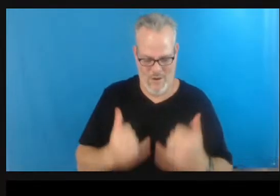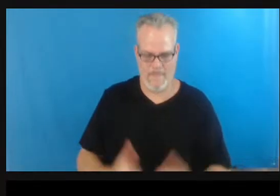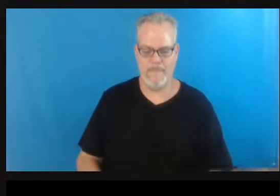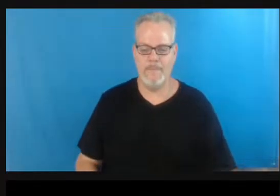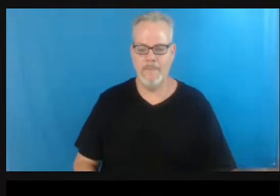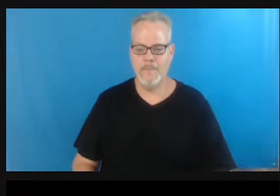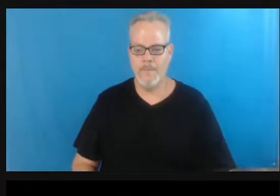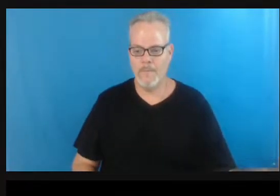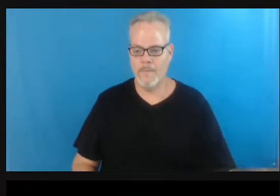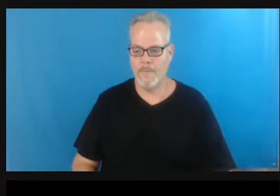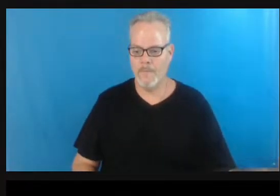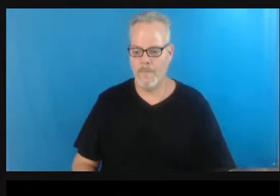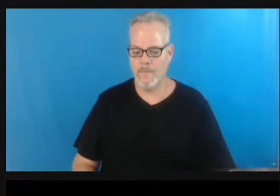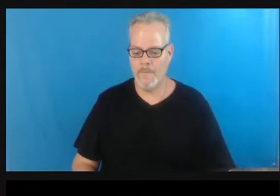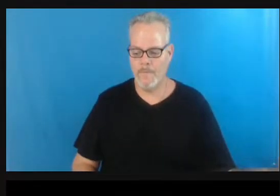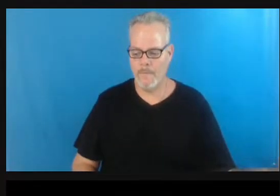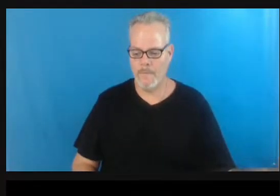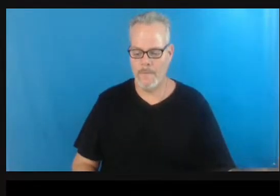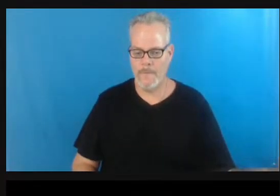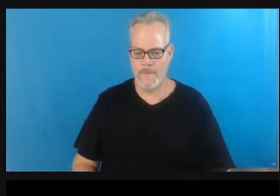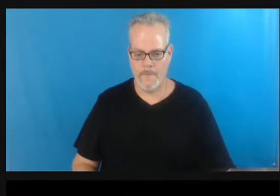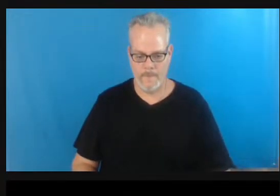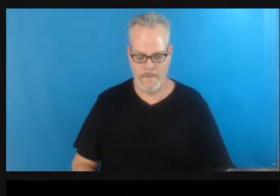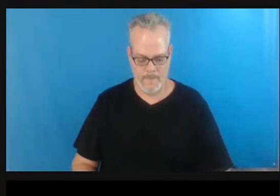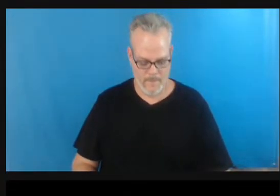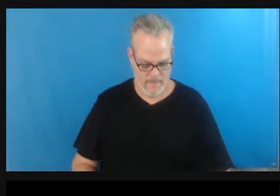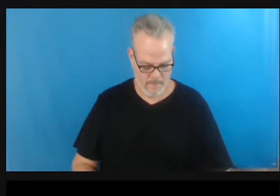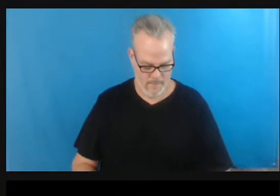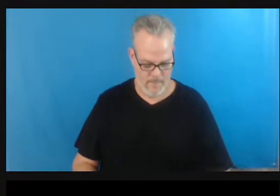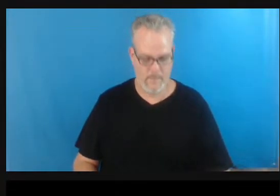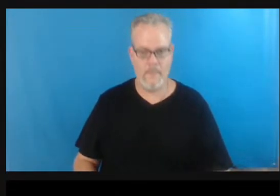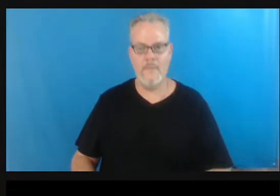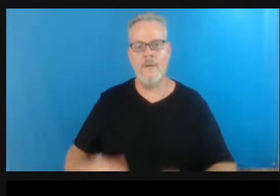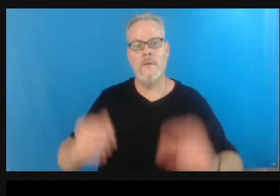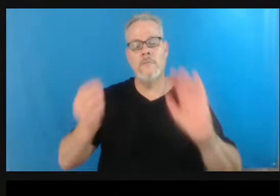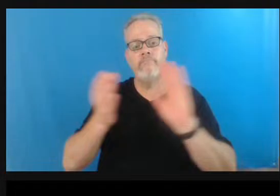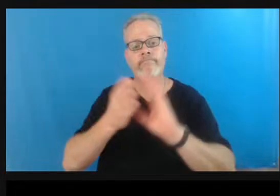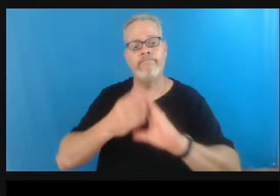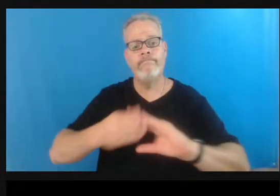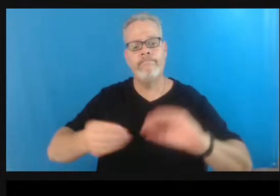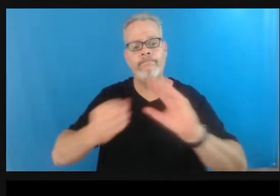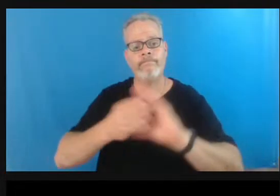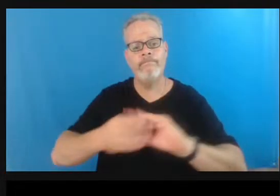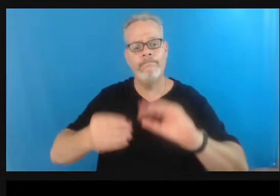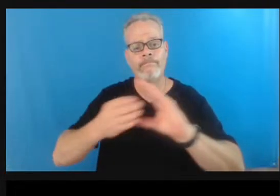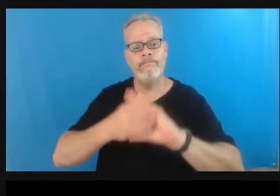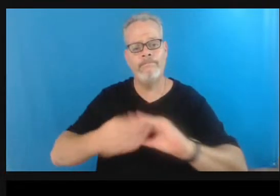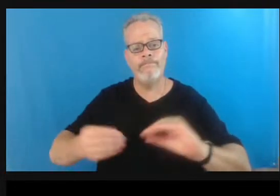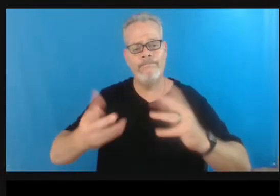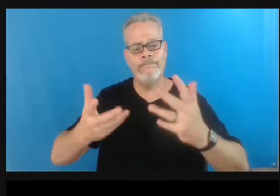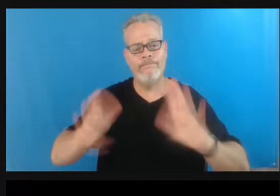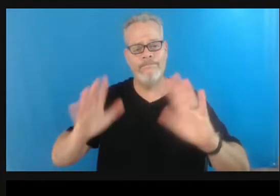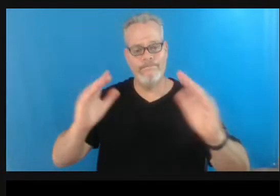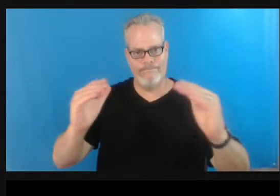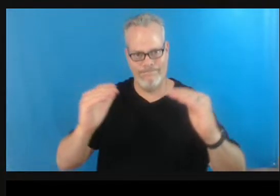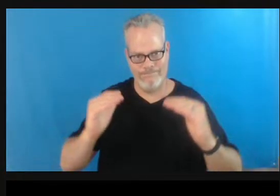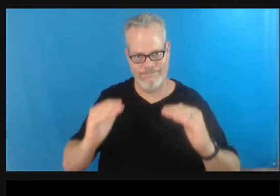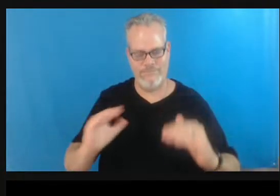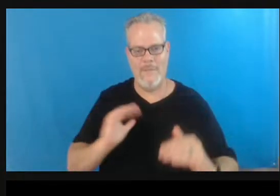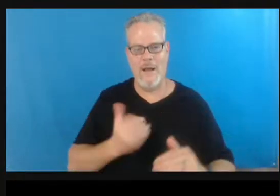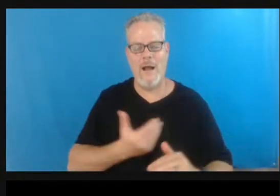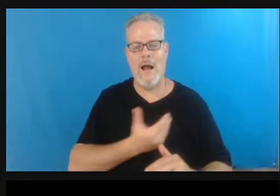So that'll be our little earthquake discussion for today, and we'll move on to our monitoring signals here